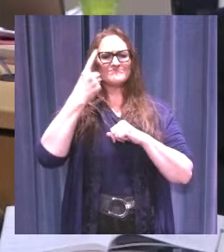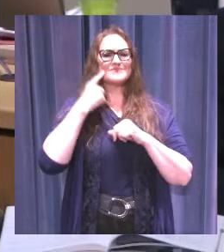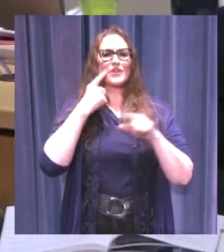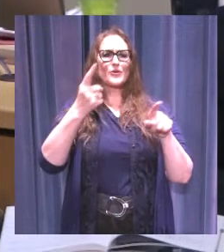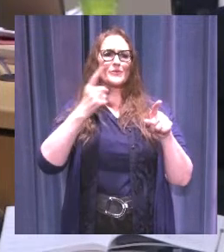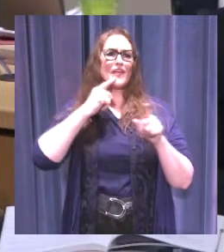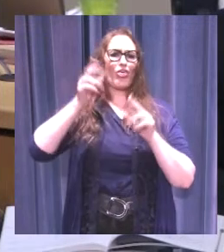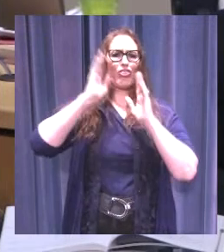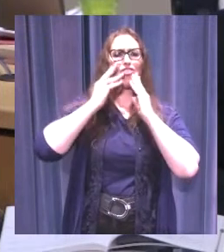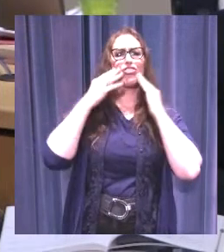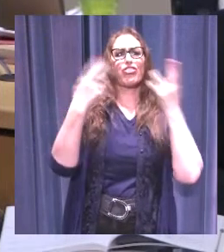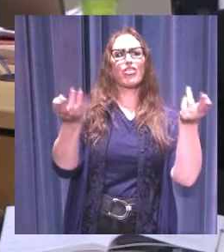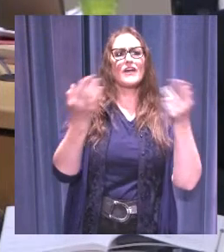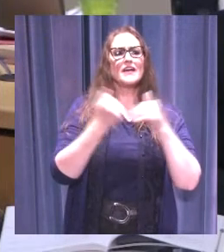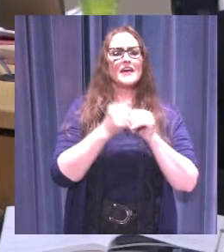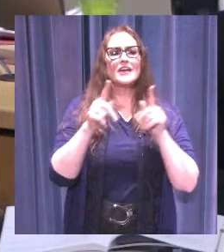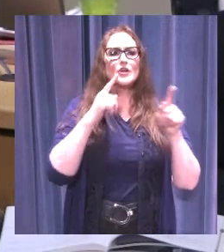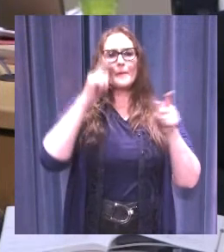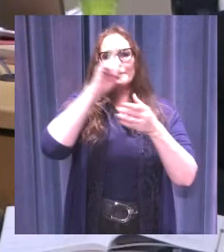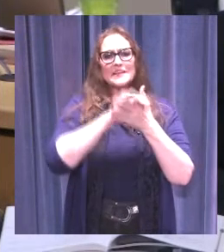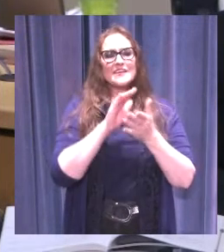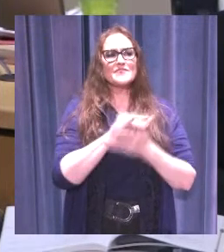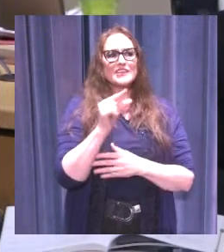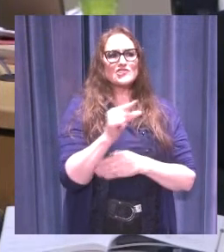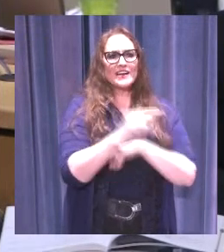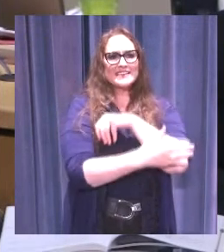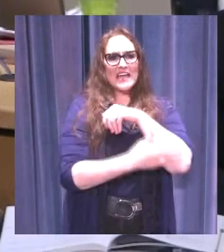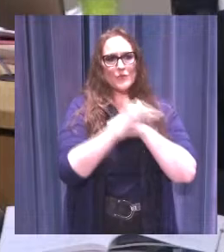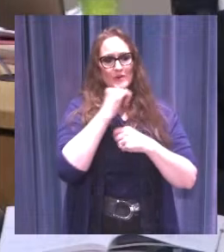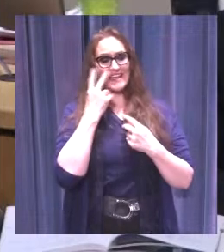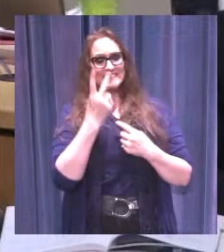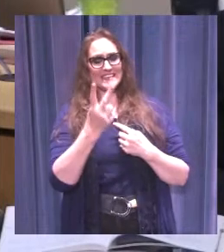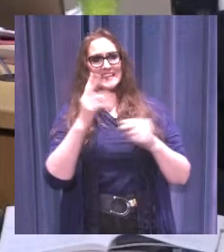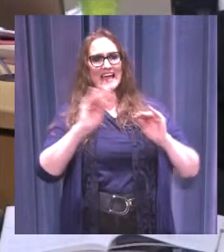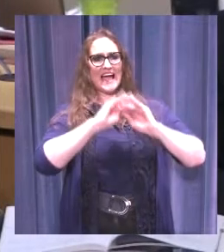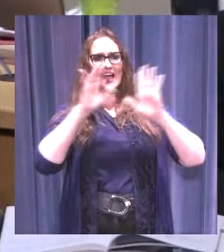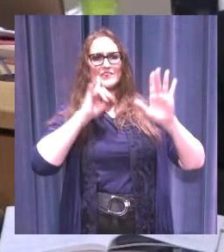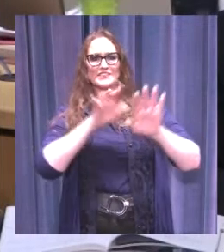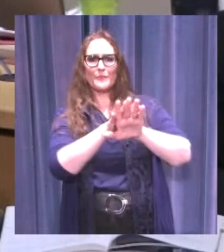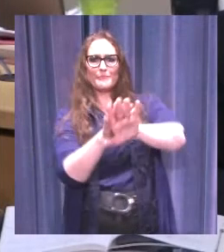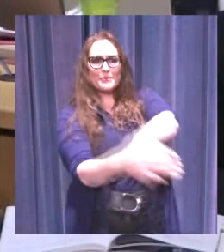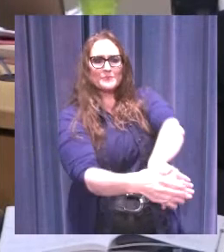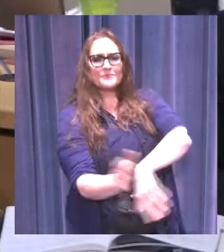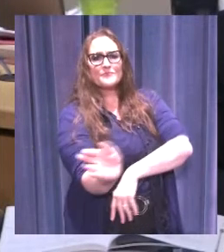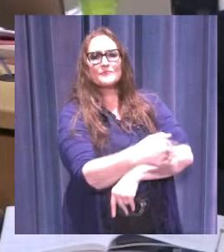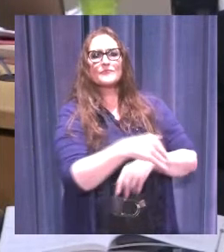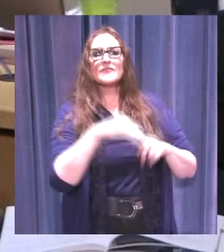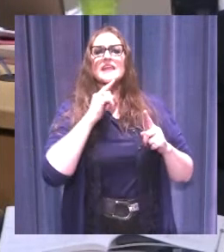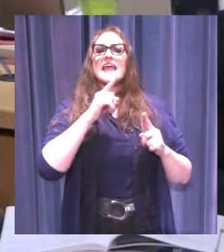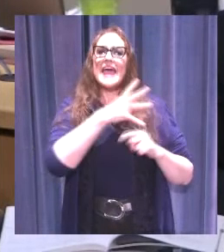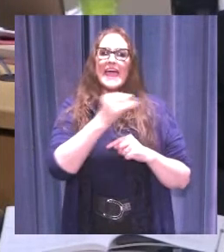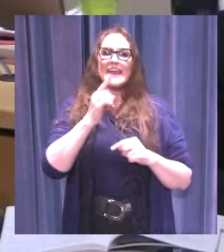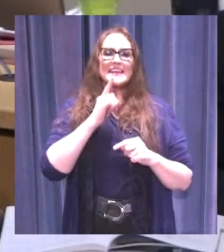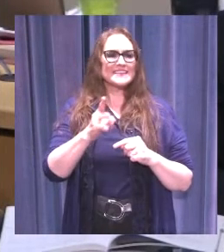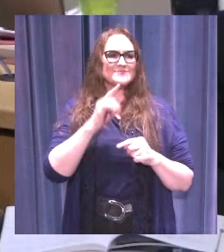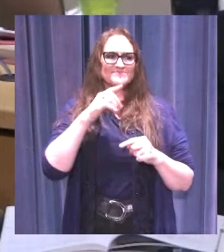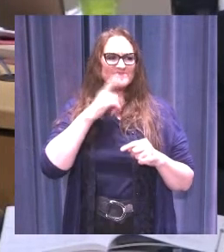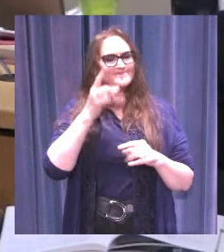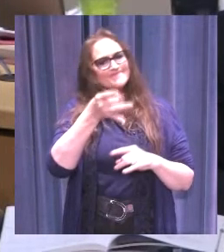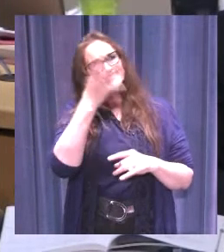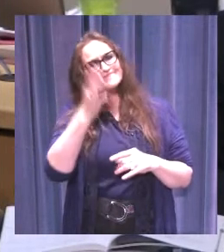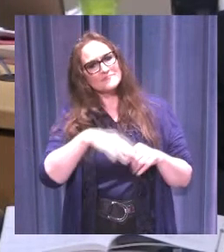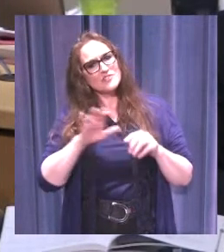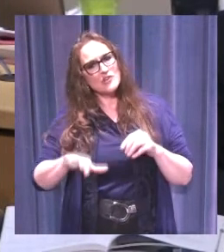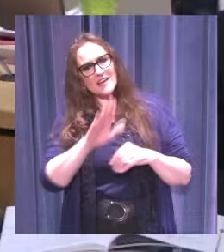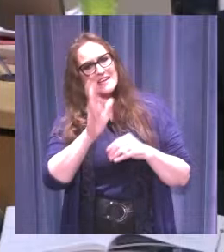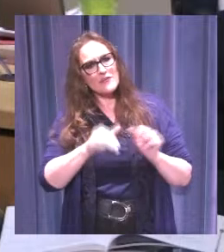that the people of Genesee County would not see your obvious subterfuge. It reeks of a child that has never been able